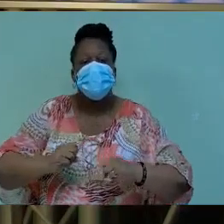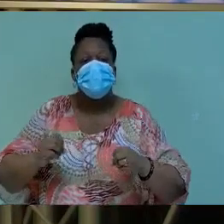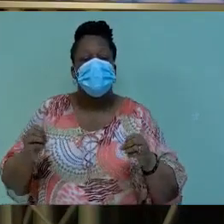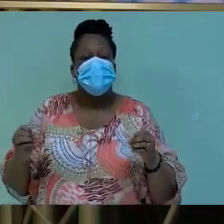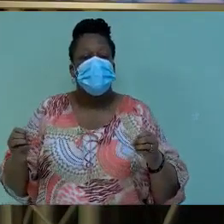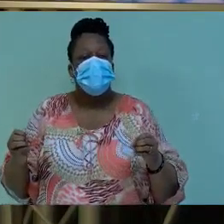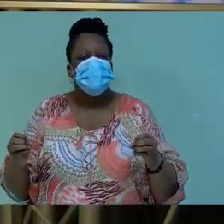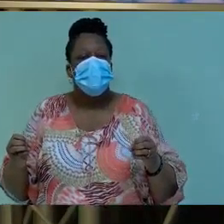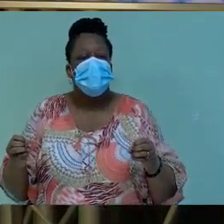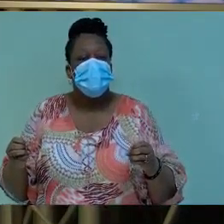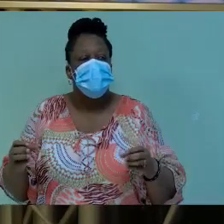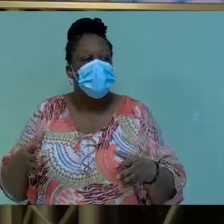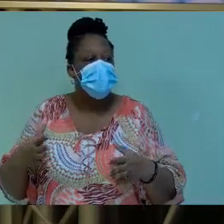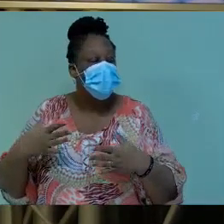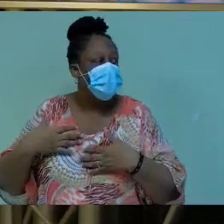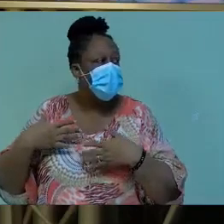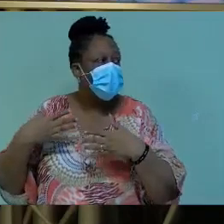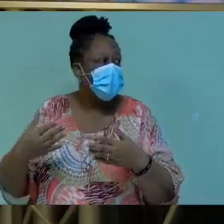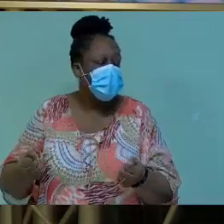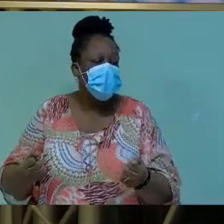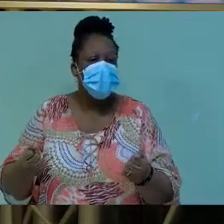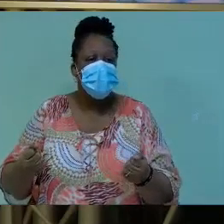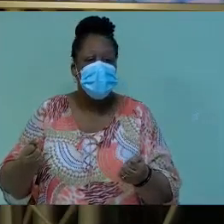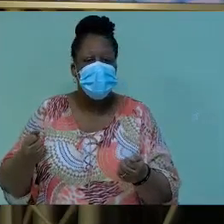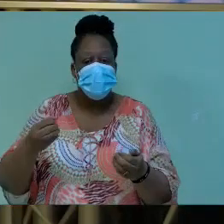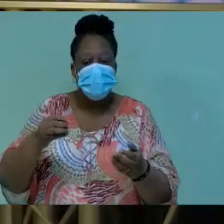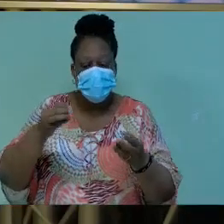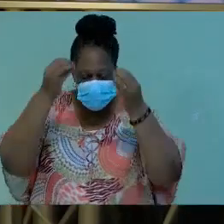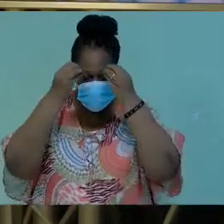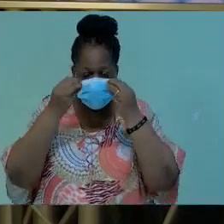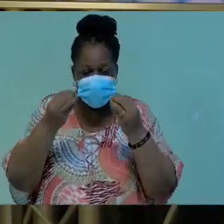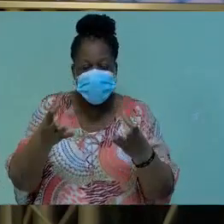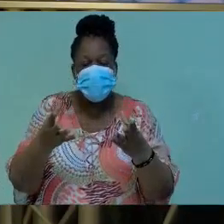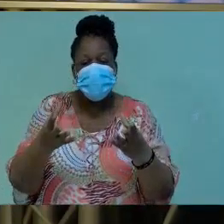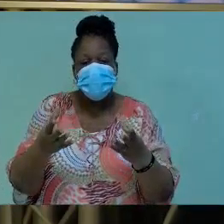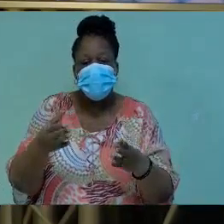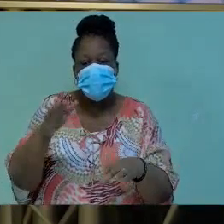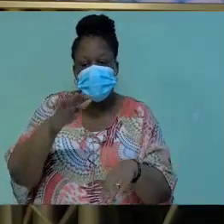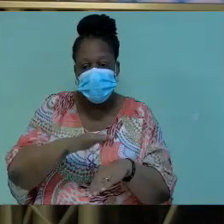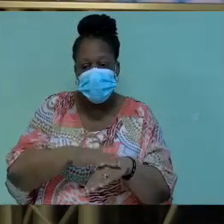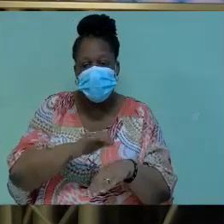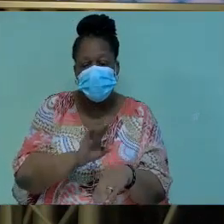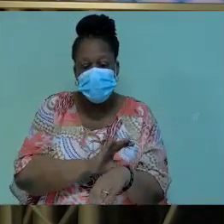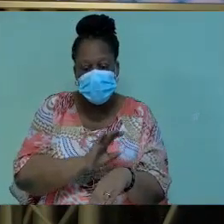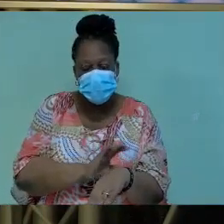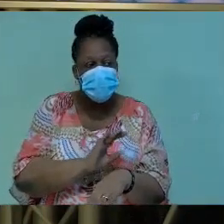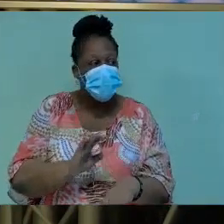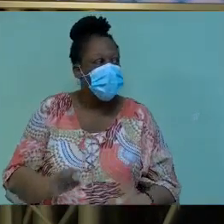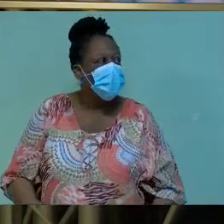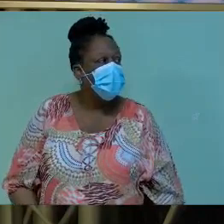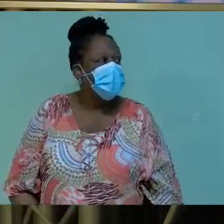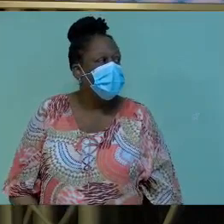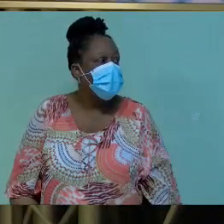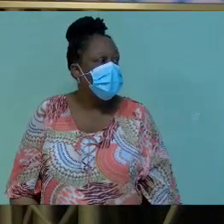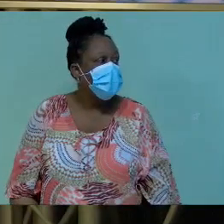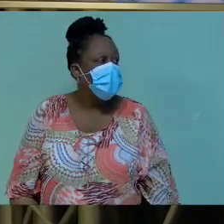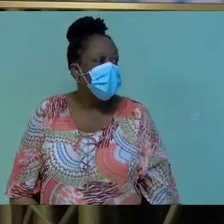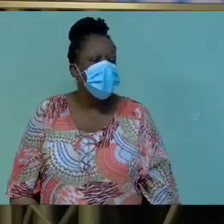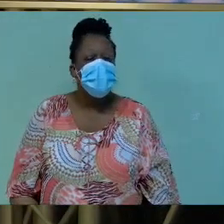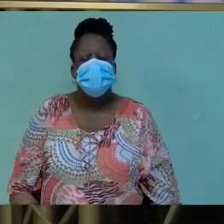ago in terms of digitization of the records in partnership with the government of the Republic of China